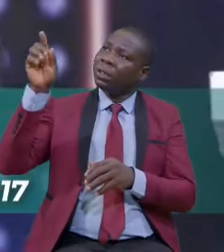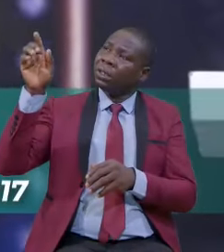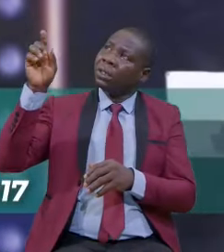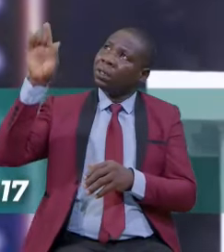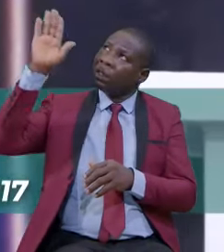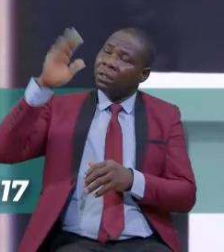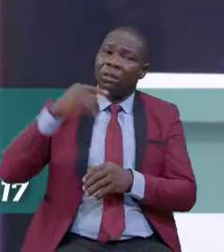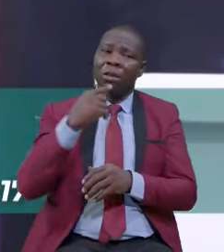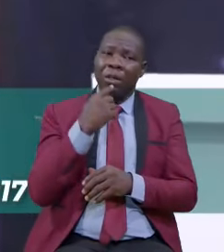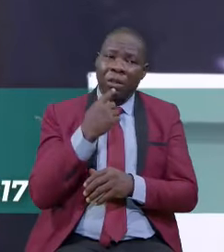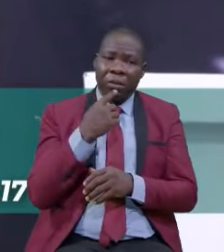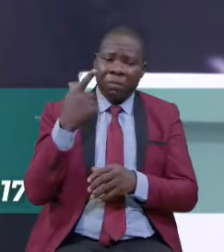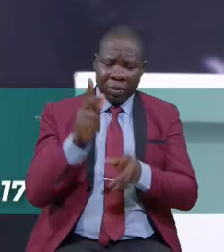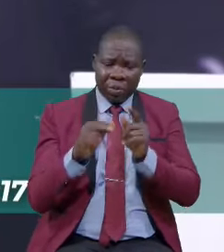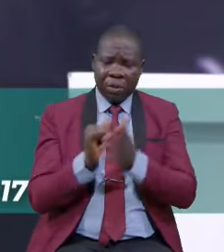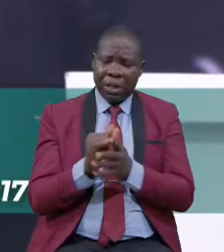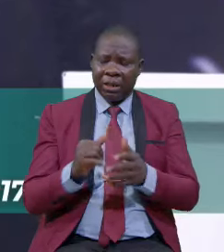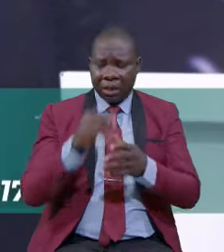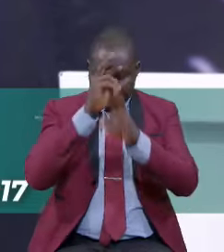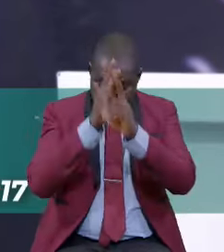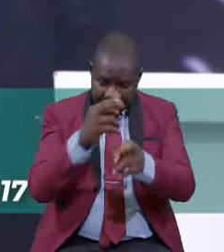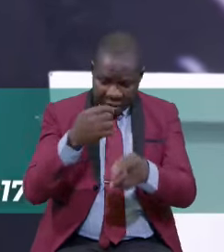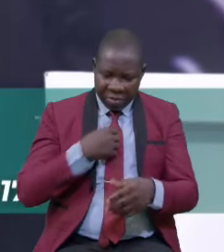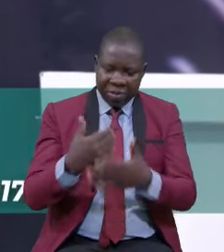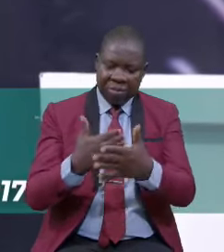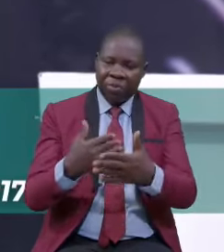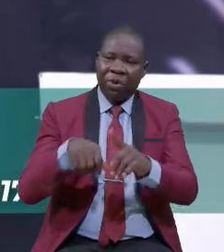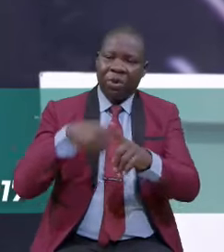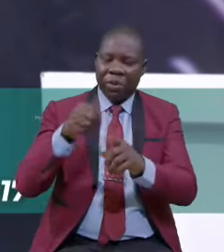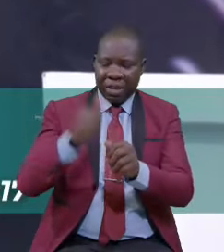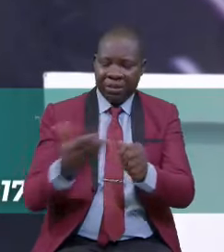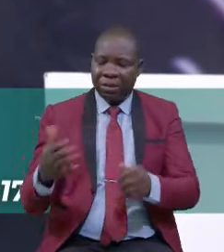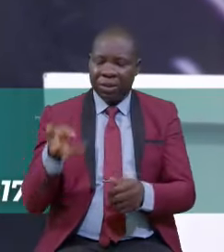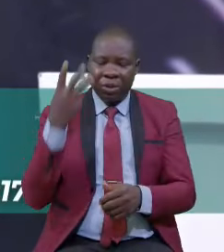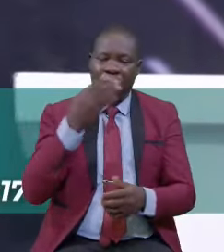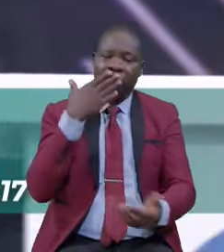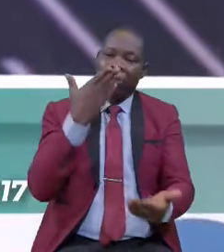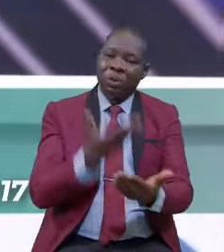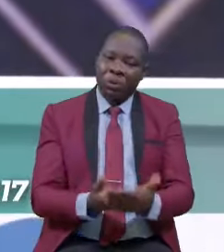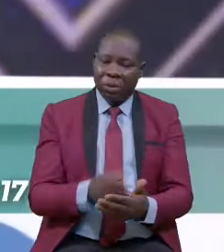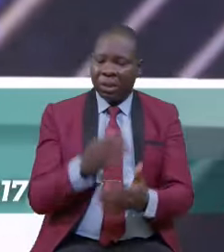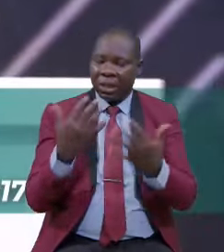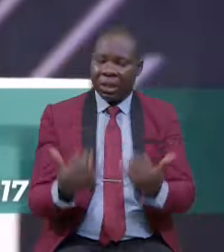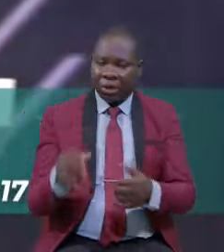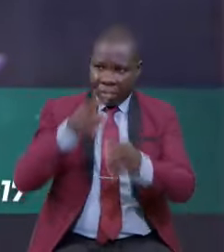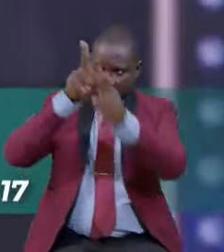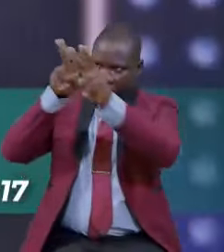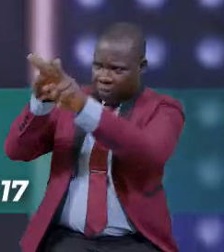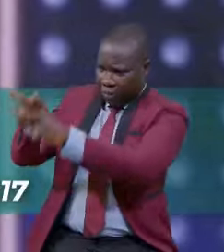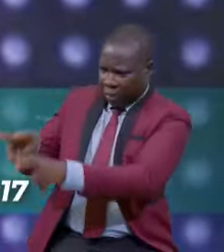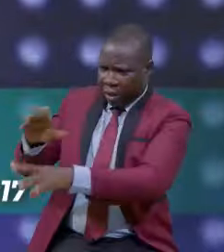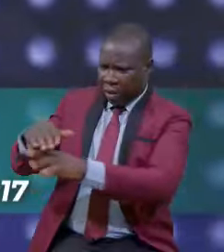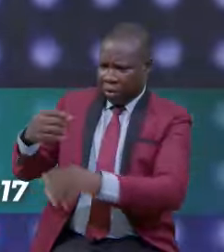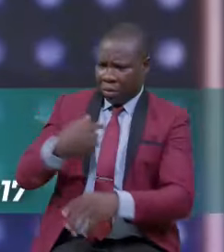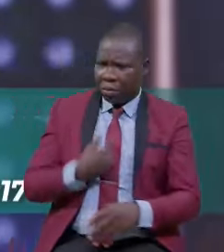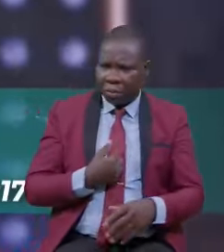fine, now they look down on me. Now they accuse me. Now they say this and that. All the same, neither have I gone